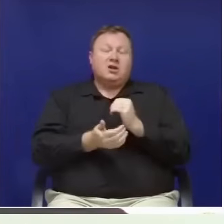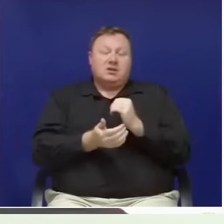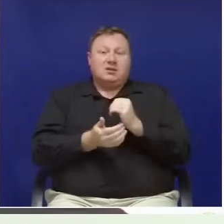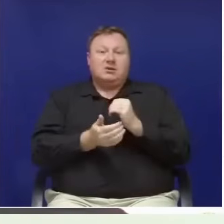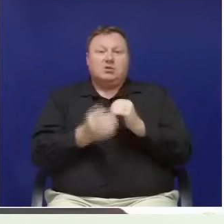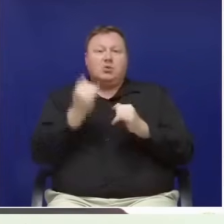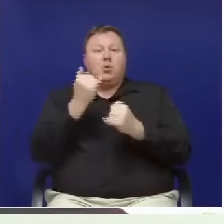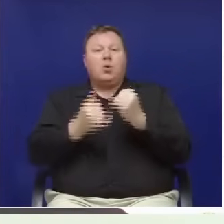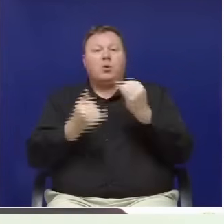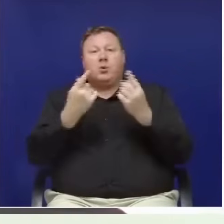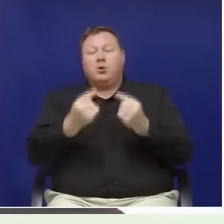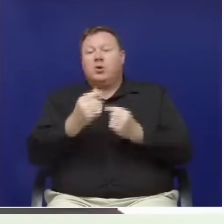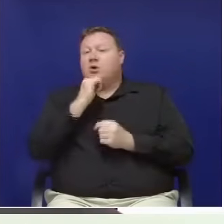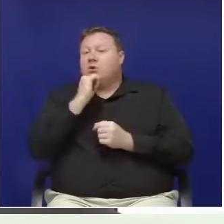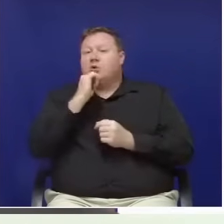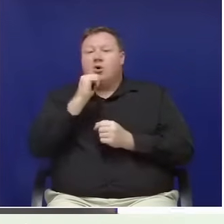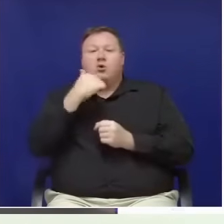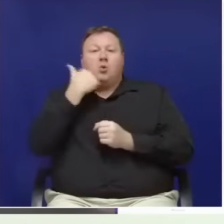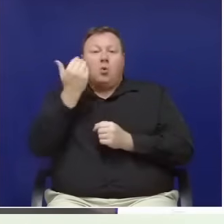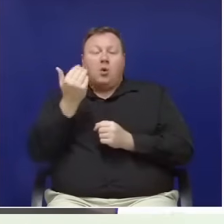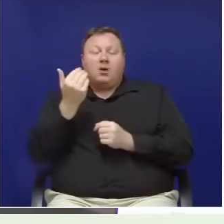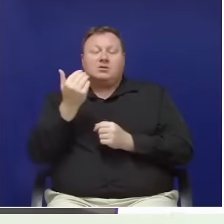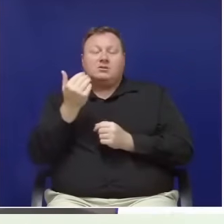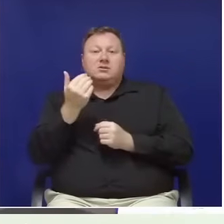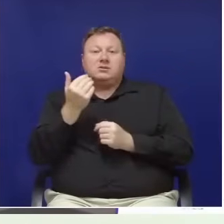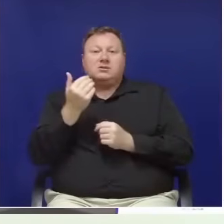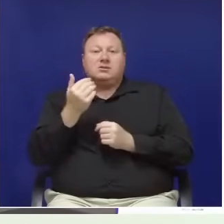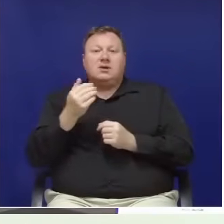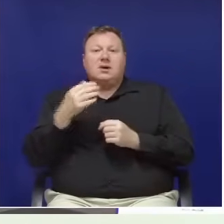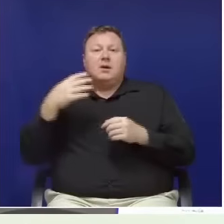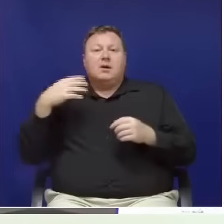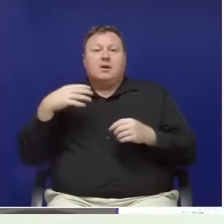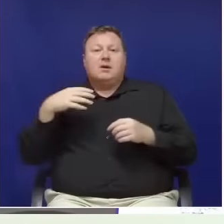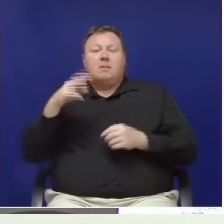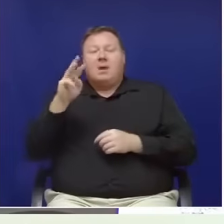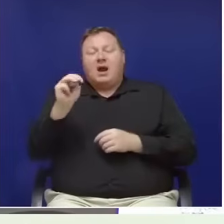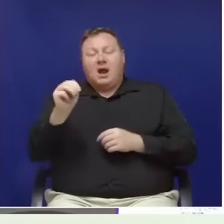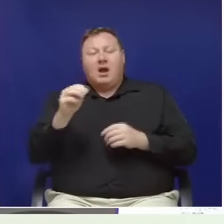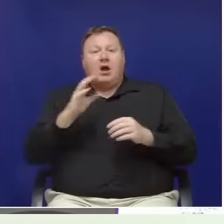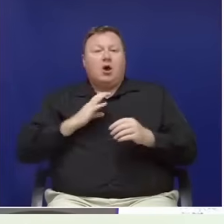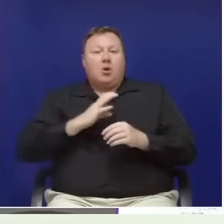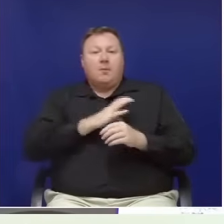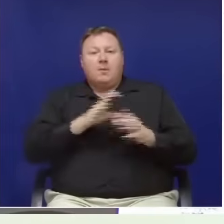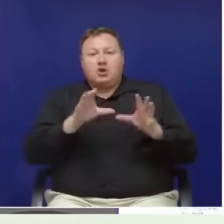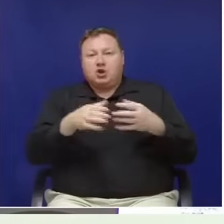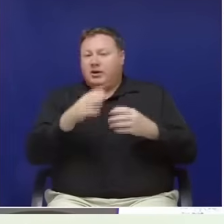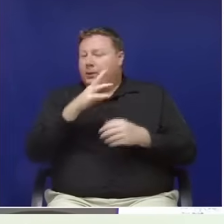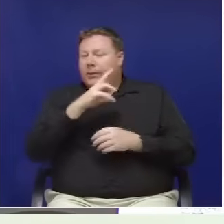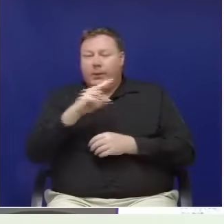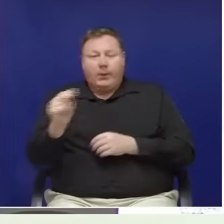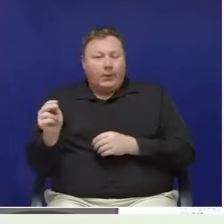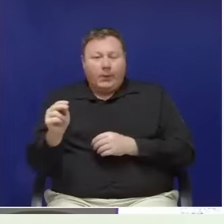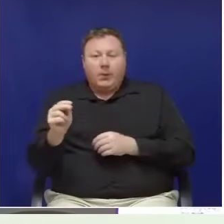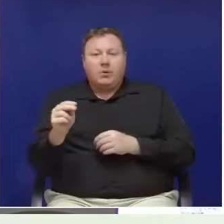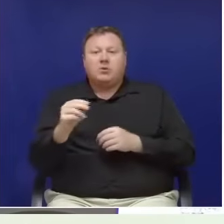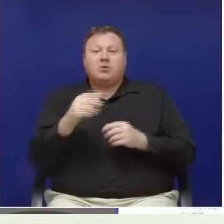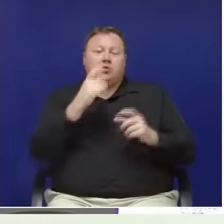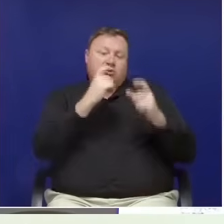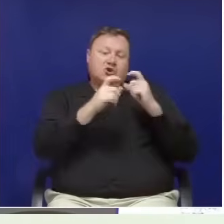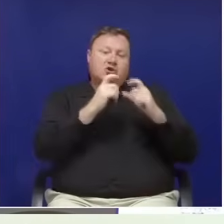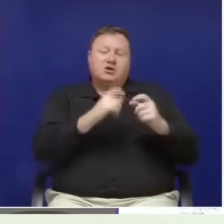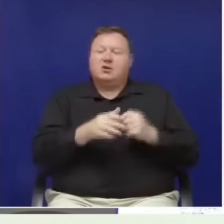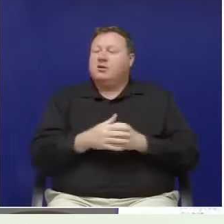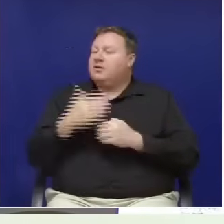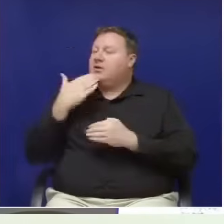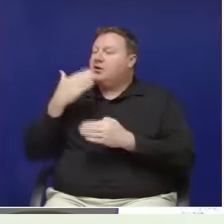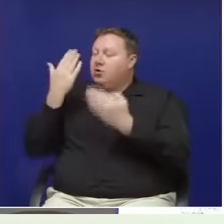Commission, Minister. We want a practical vehicle that can finally address the incompetence, the negligence, Thank you, and the Honourable